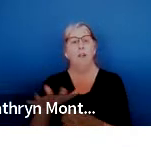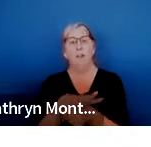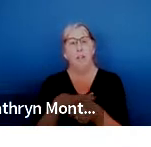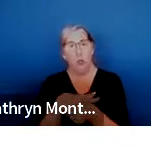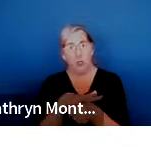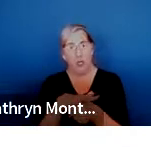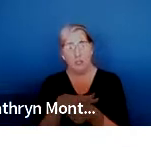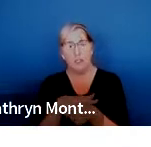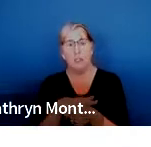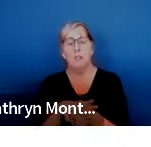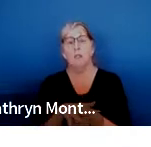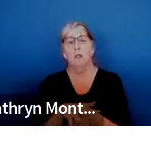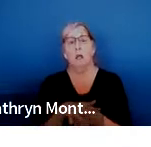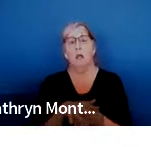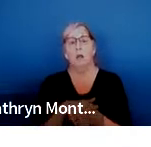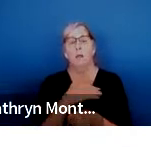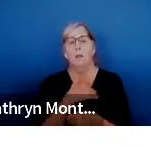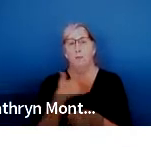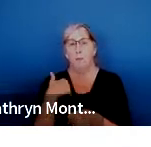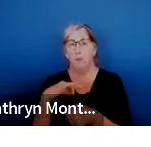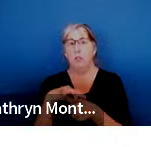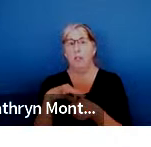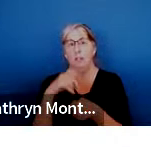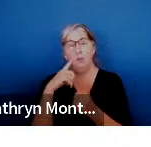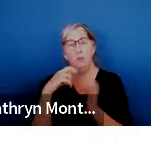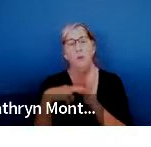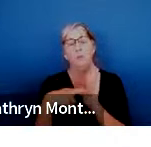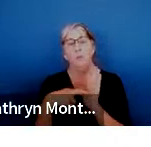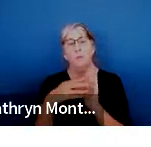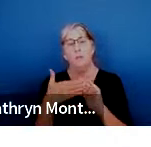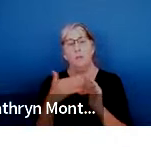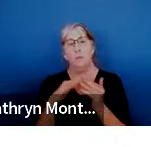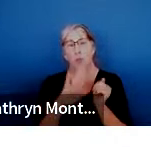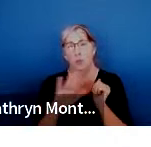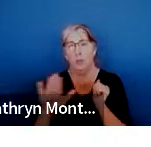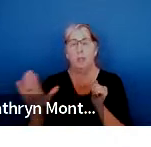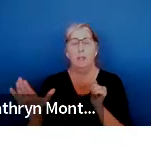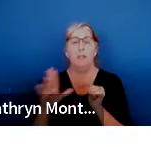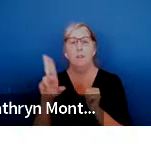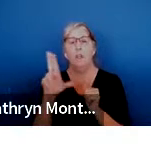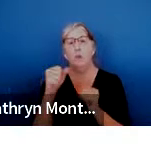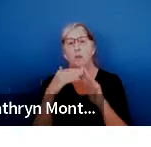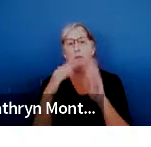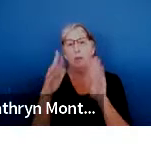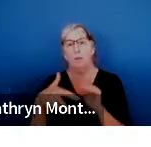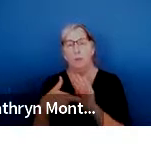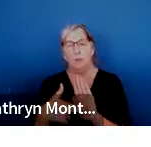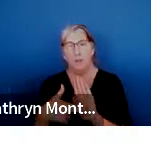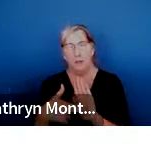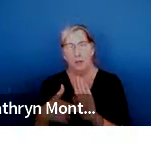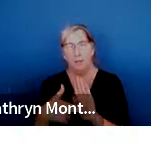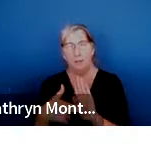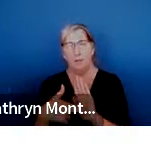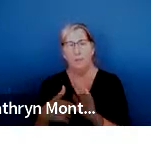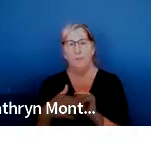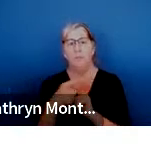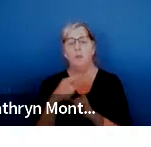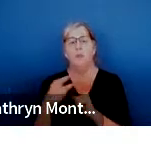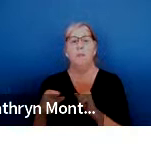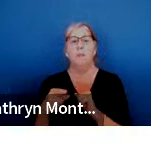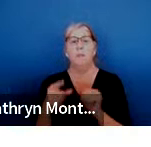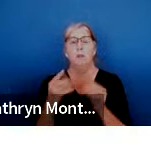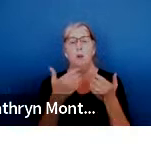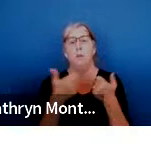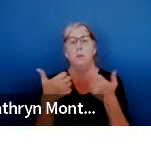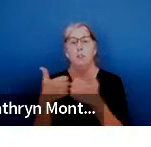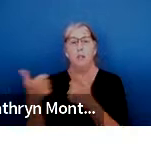areas from which members are elected to represent their communities in the U.S. House of Representatives. These are partialed out